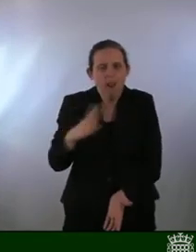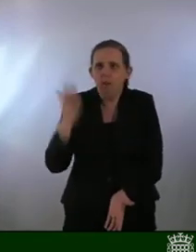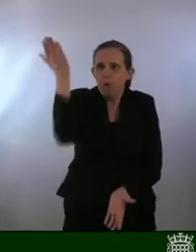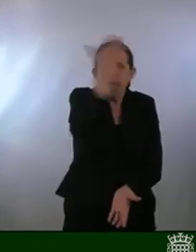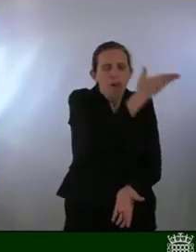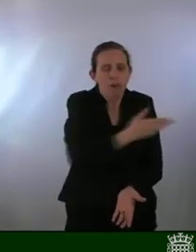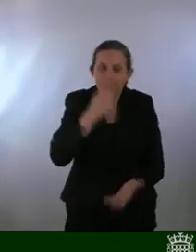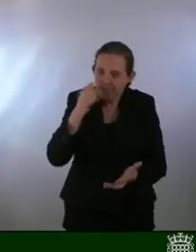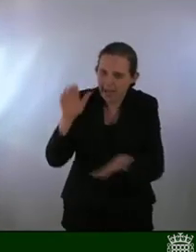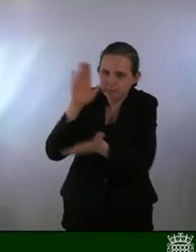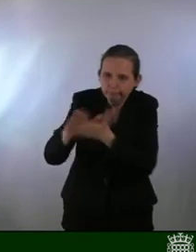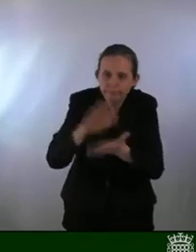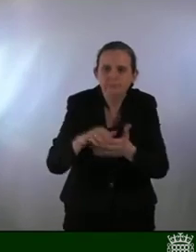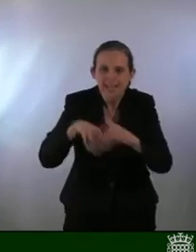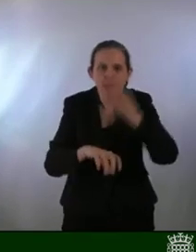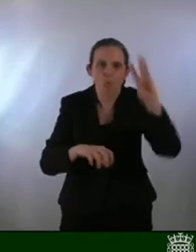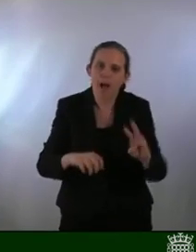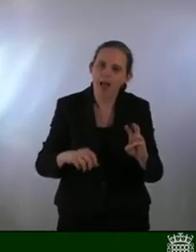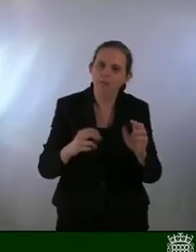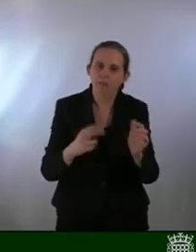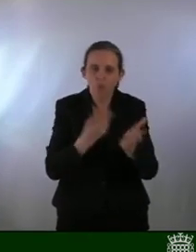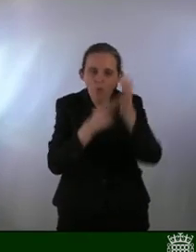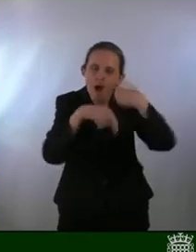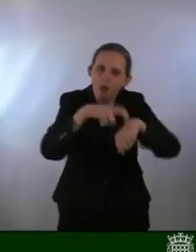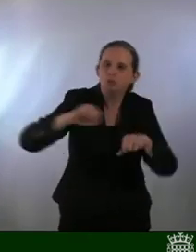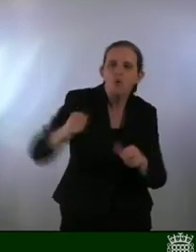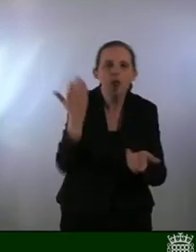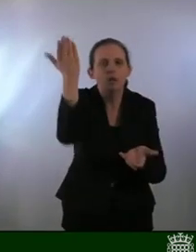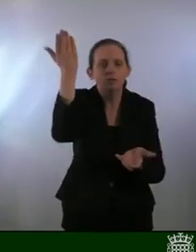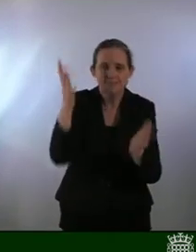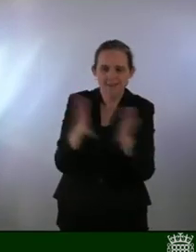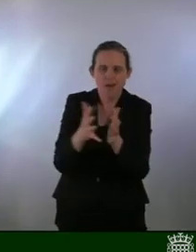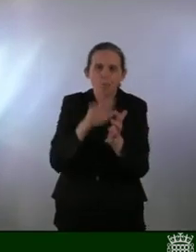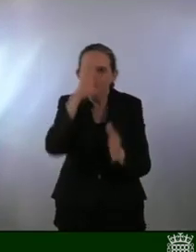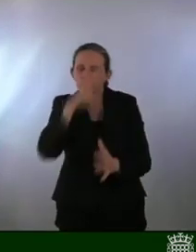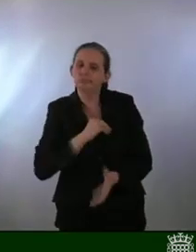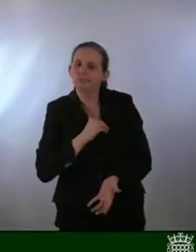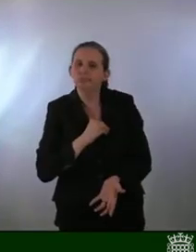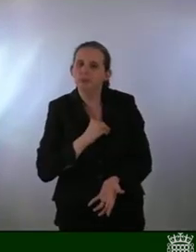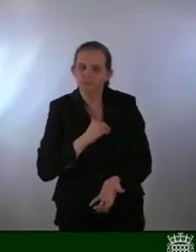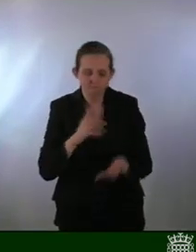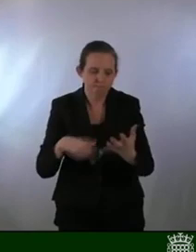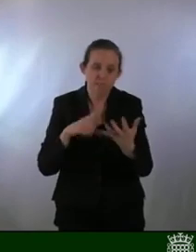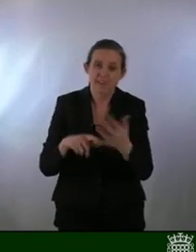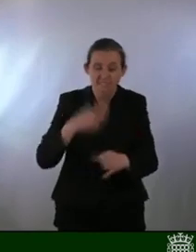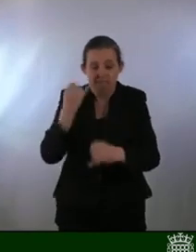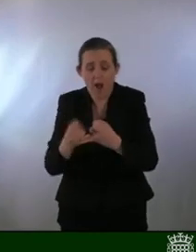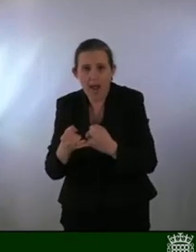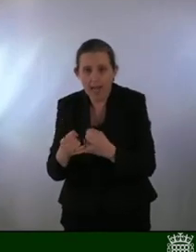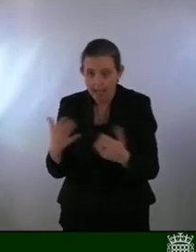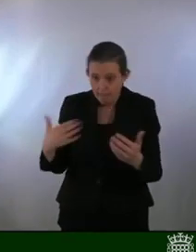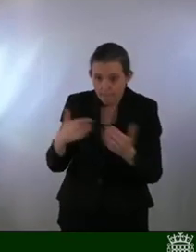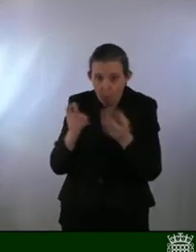this in the 3 devolved nations? And finally, what further changes will be carried out in the Houses of Parliament